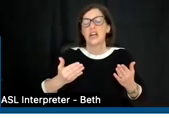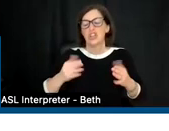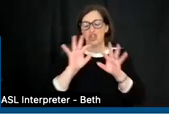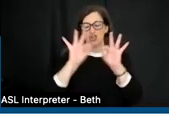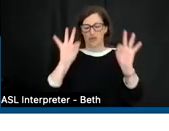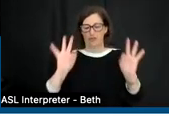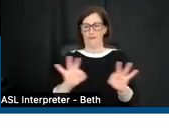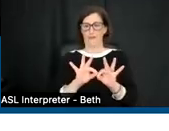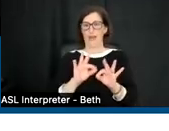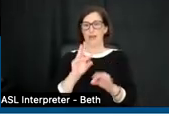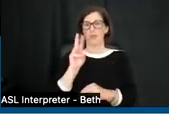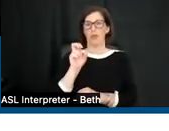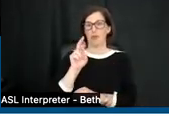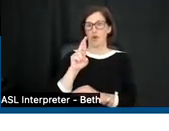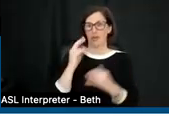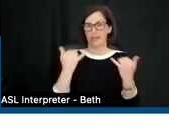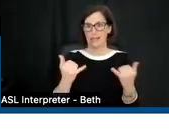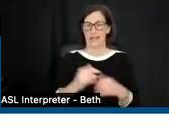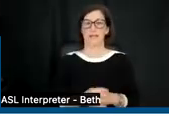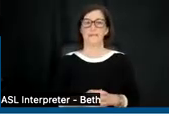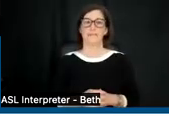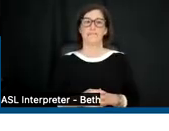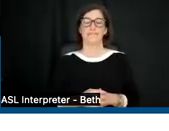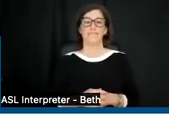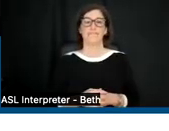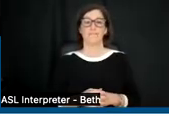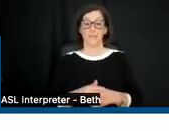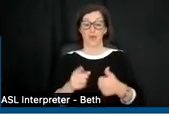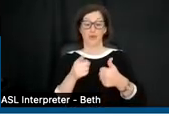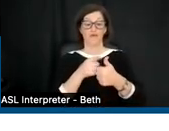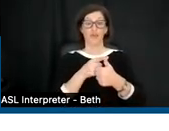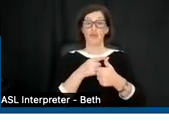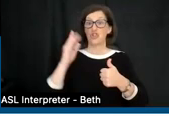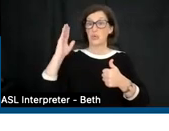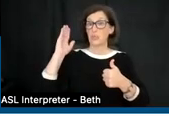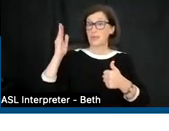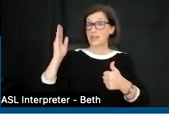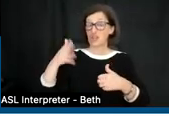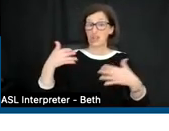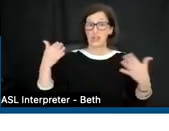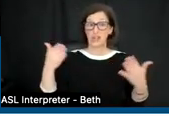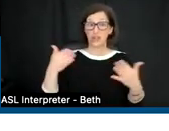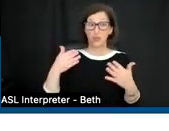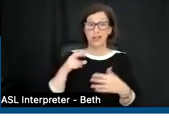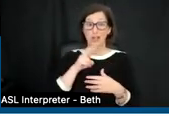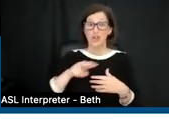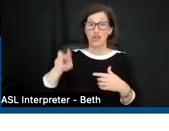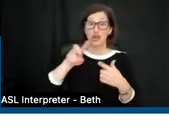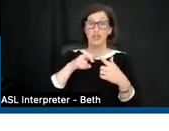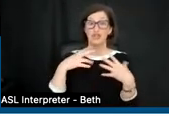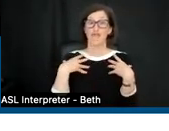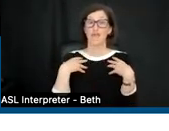our webinar today. The first presentation will be the journey to